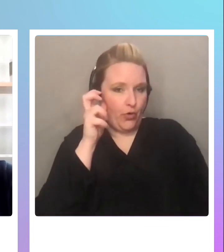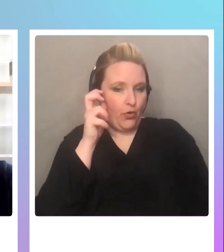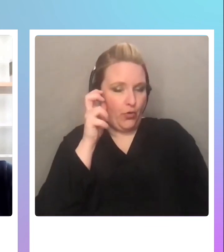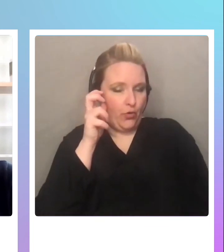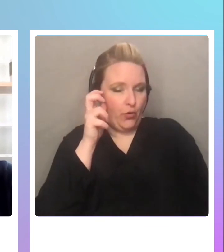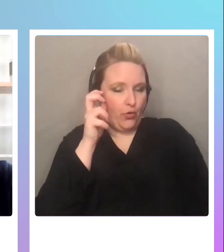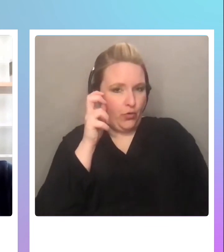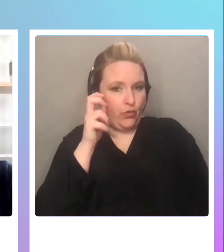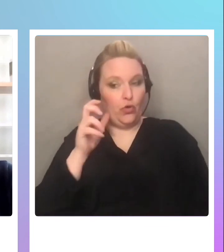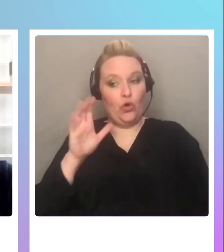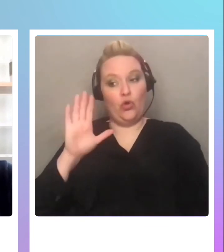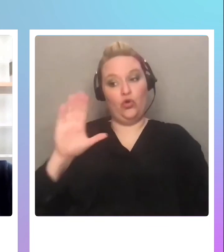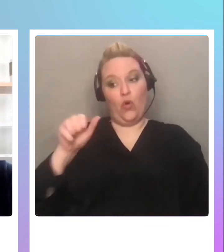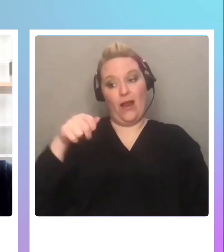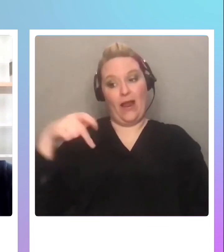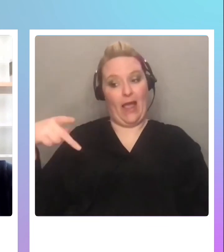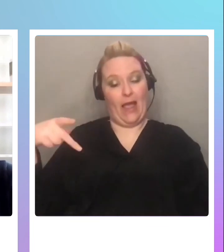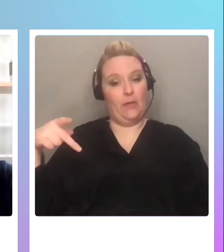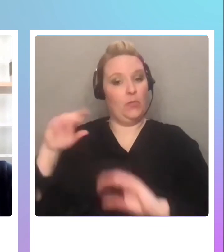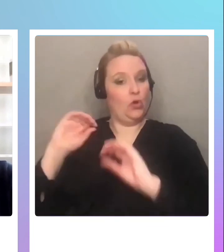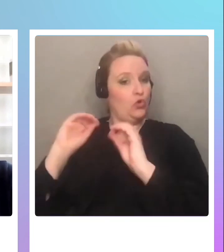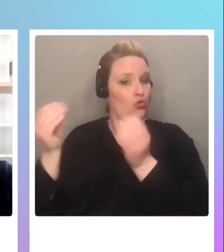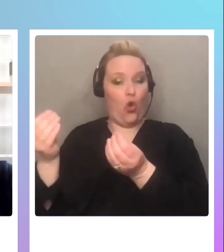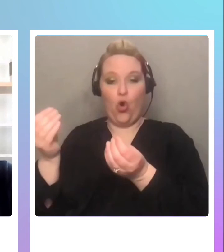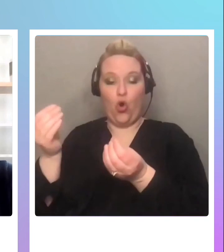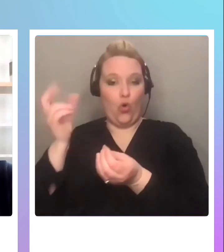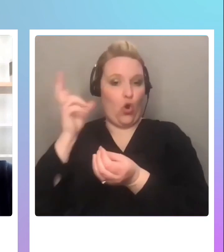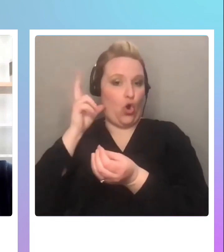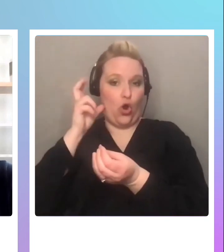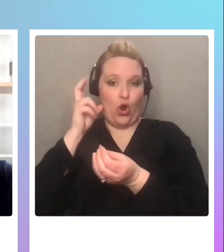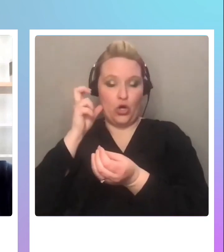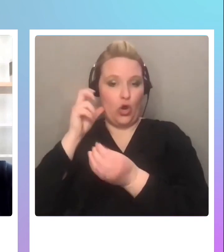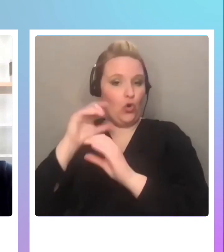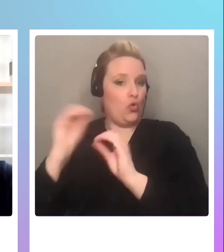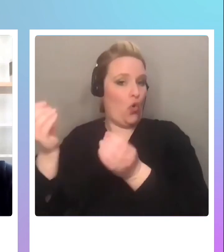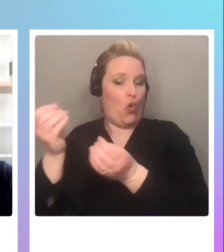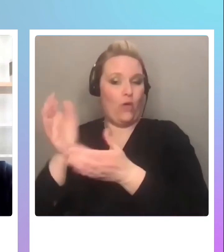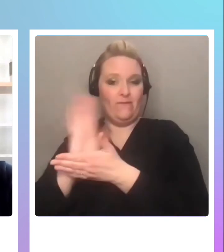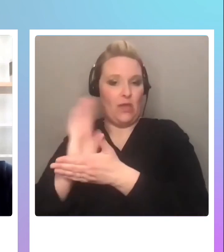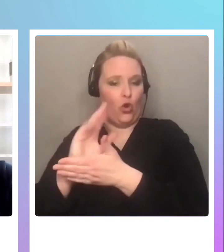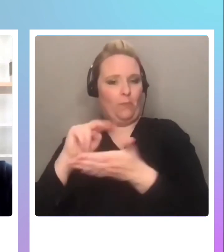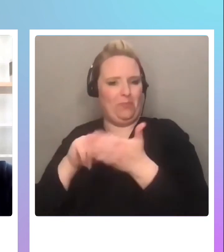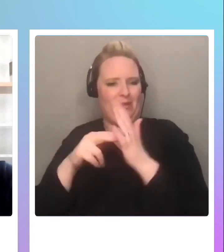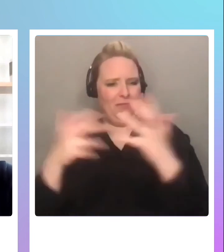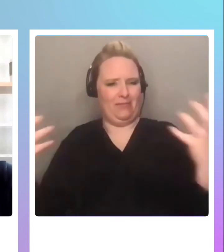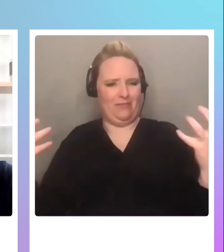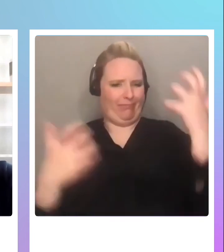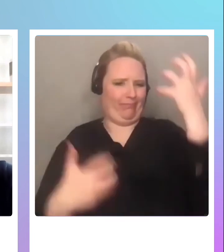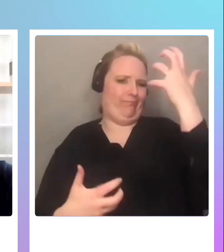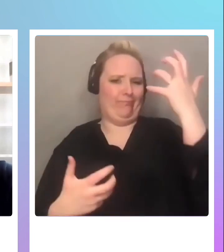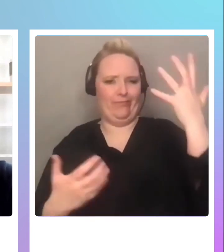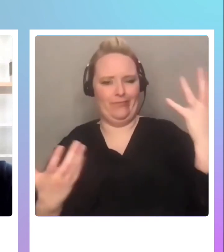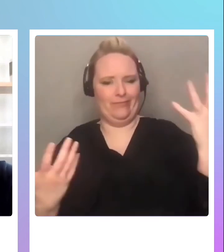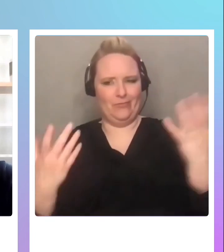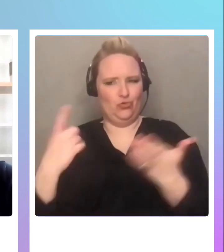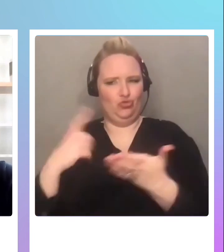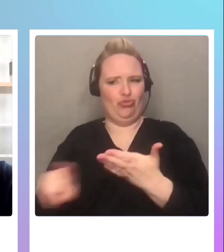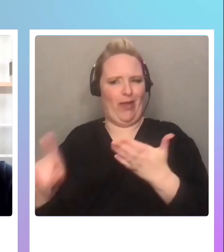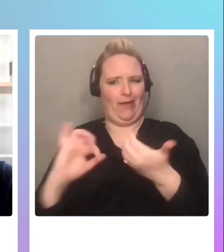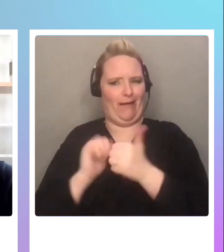accessibility, and your application has no audio and video component, what are you checking? What are